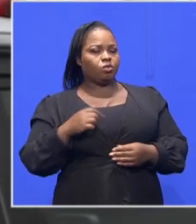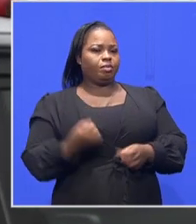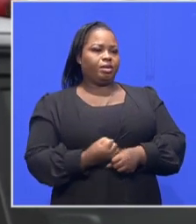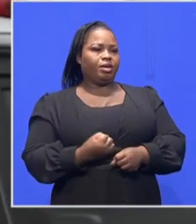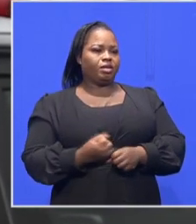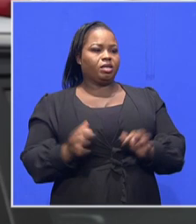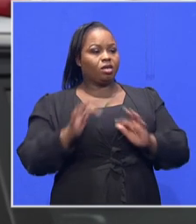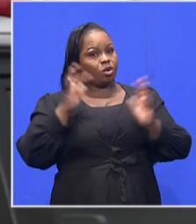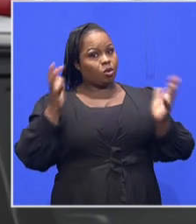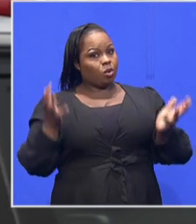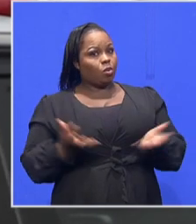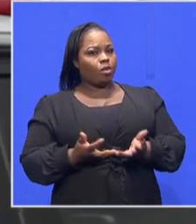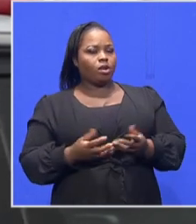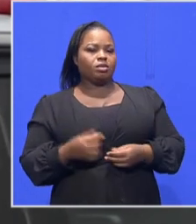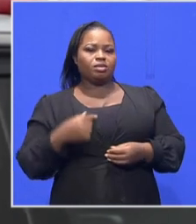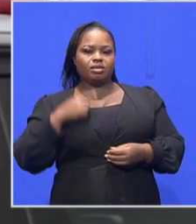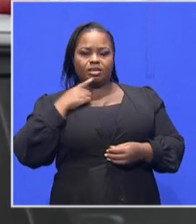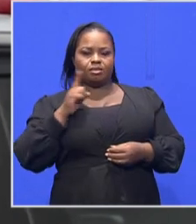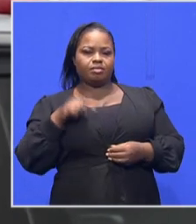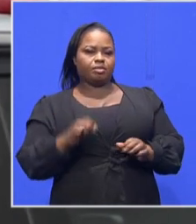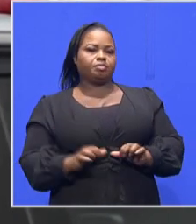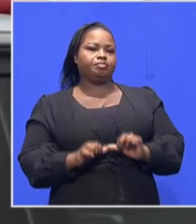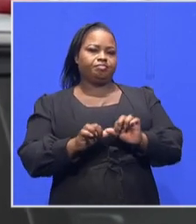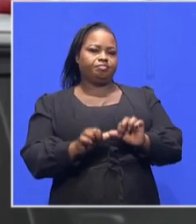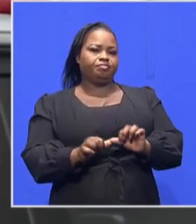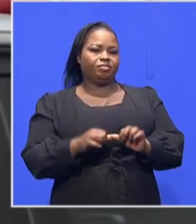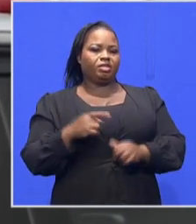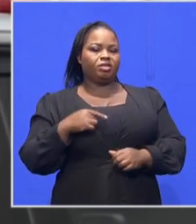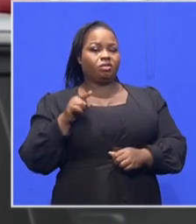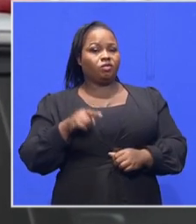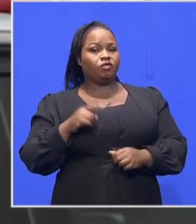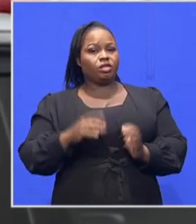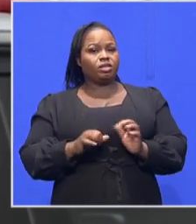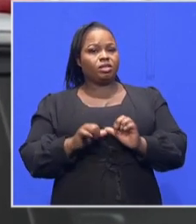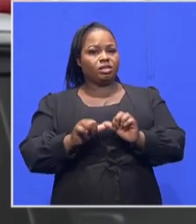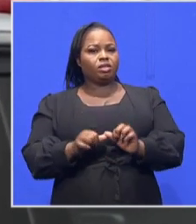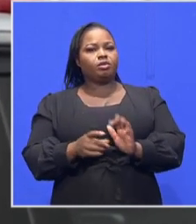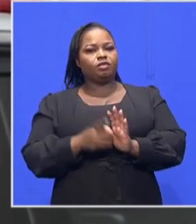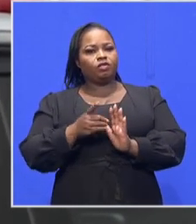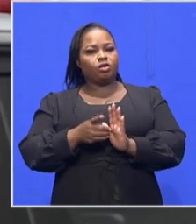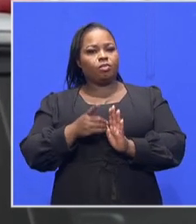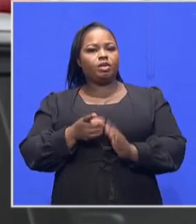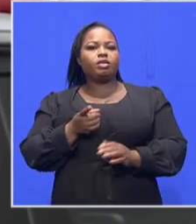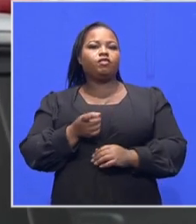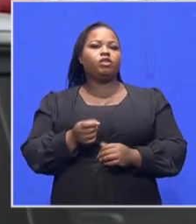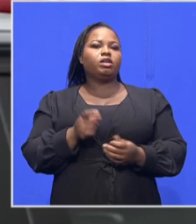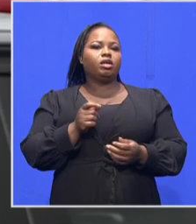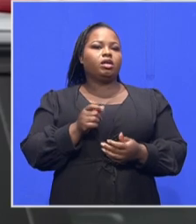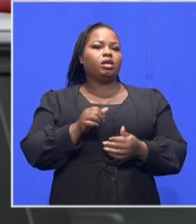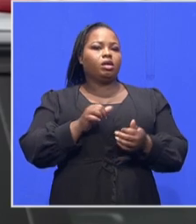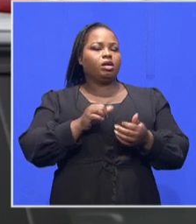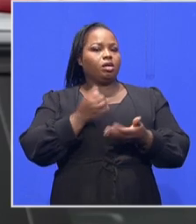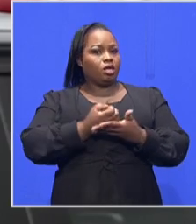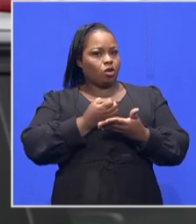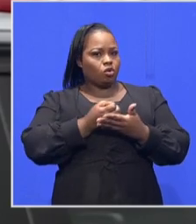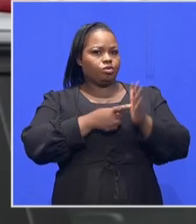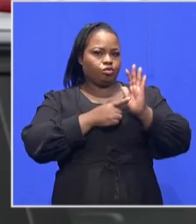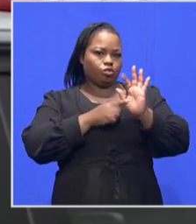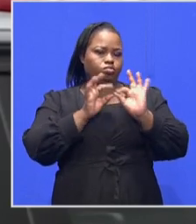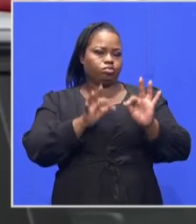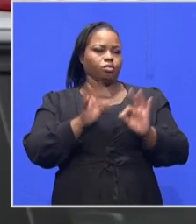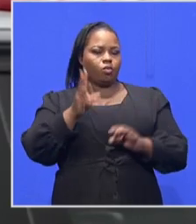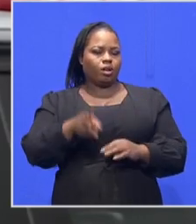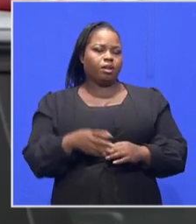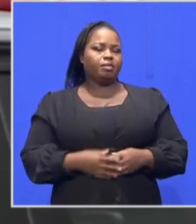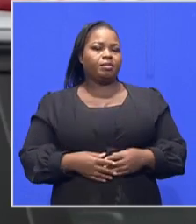global standard is set that it must be sustainable. In this sustainable development model, the economics will speak for itself. And